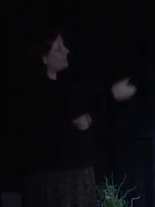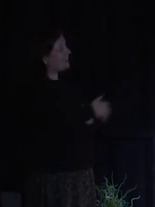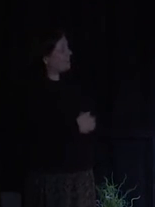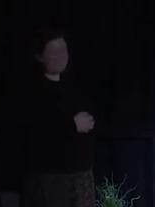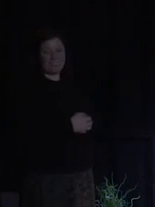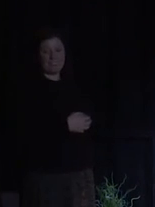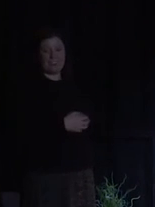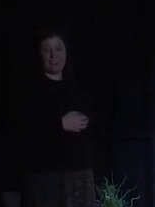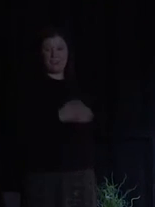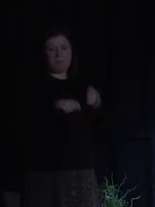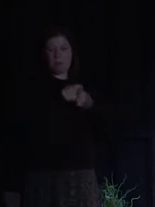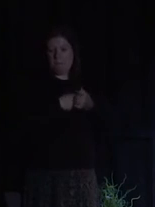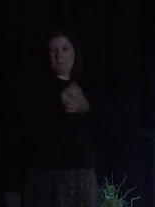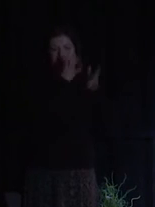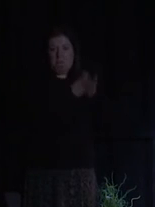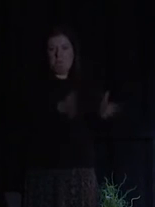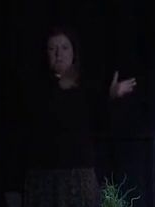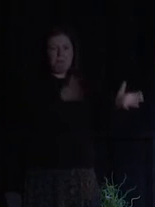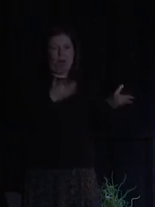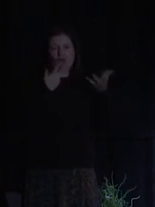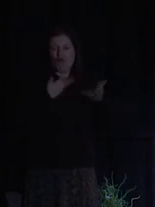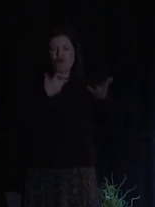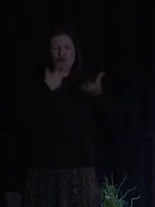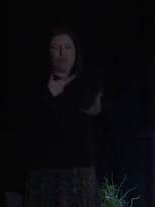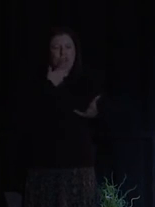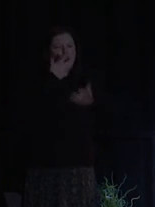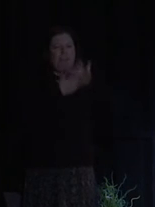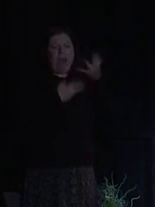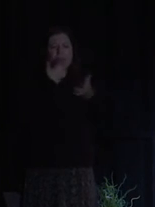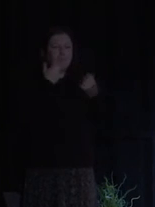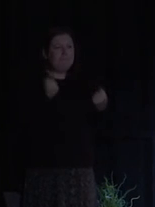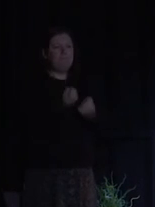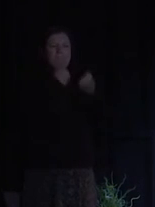And it developed and grew and became richer, and the narrative became stronger,